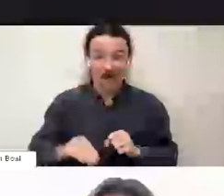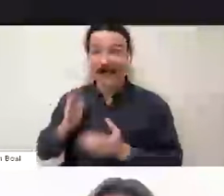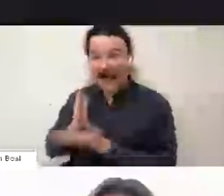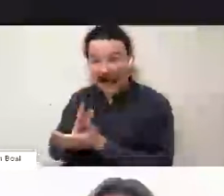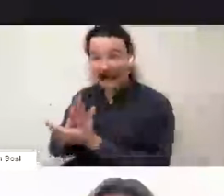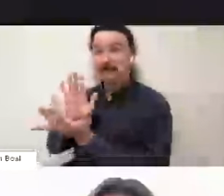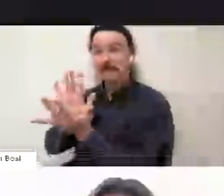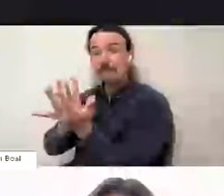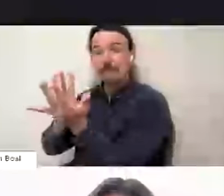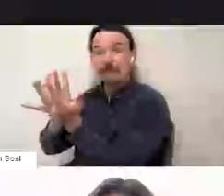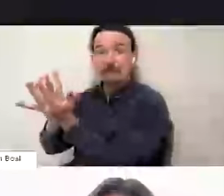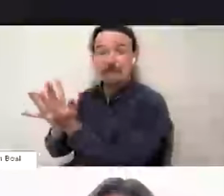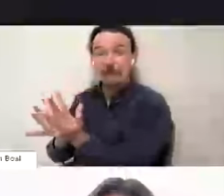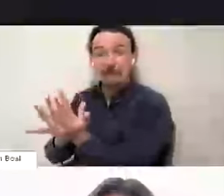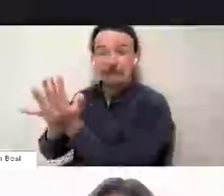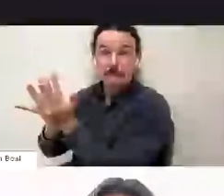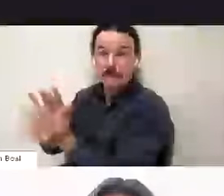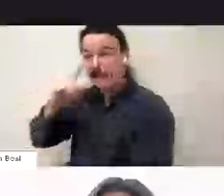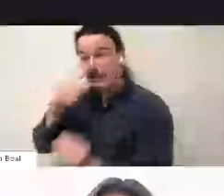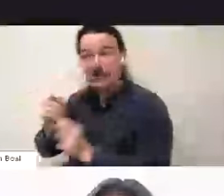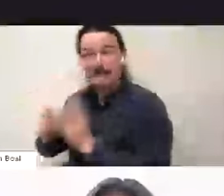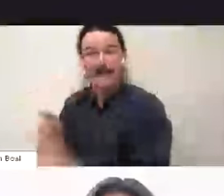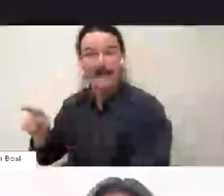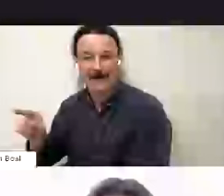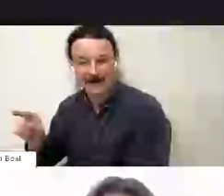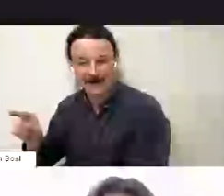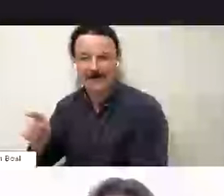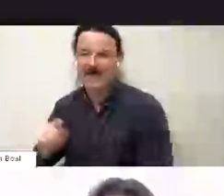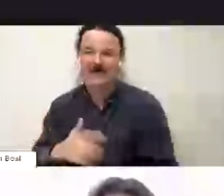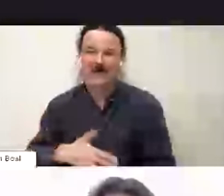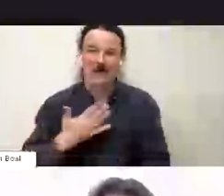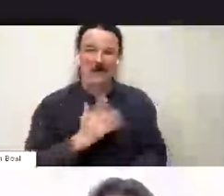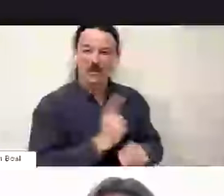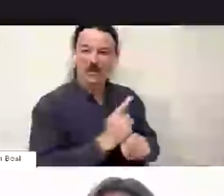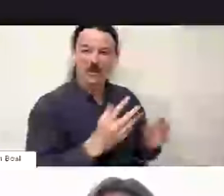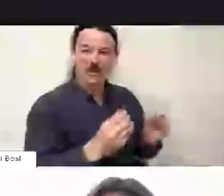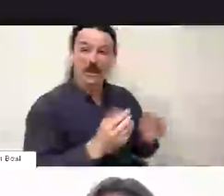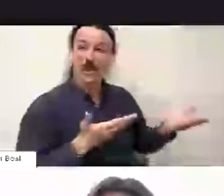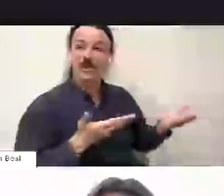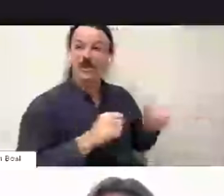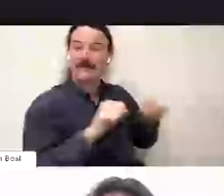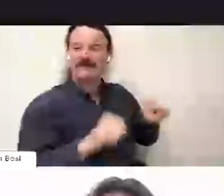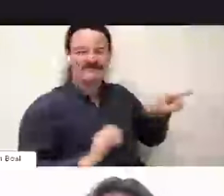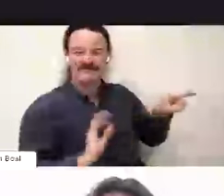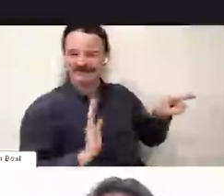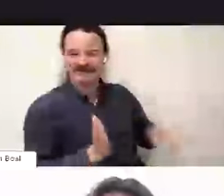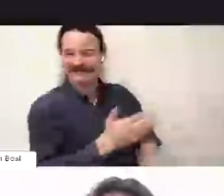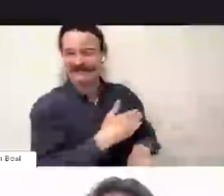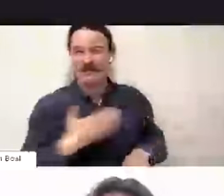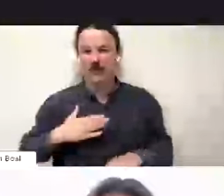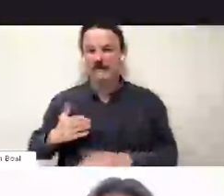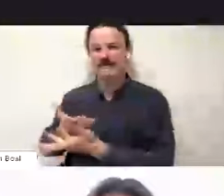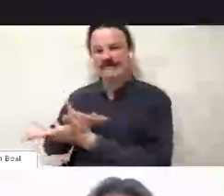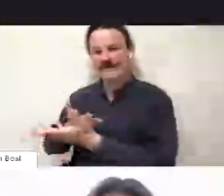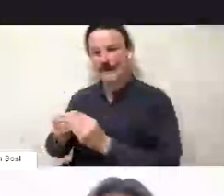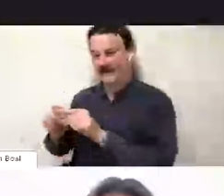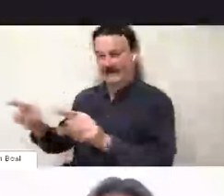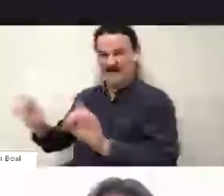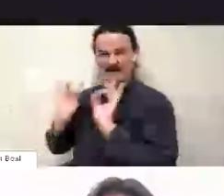weren't interested in talking to the service system per se. We wanted to talk to mob with disability themselves. And as